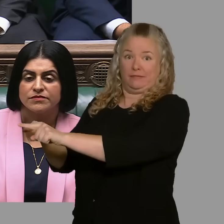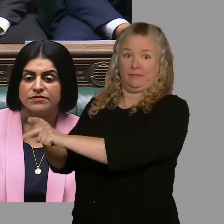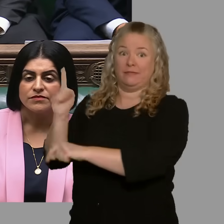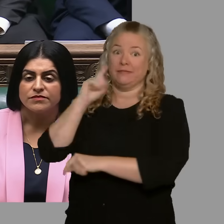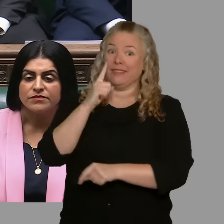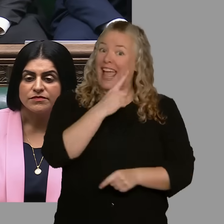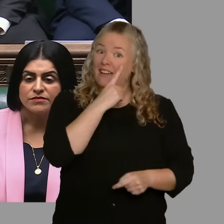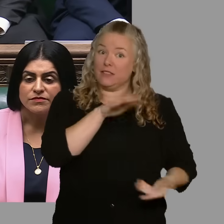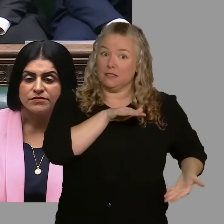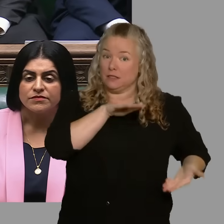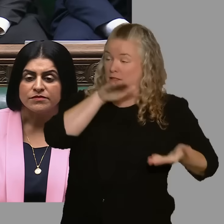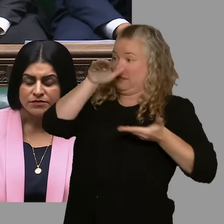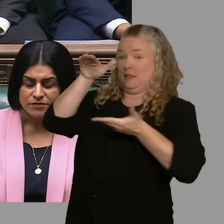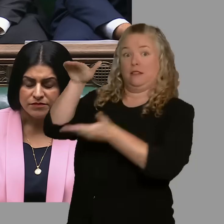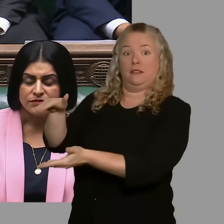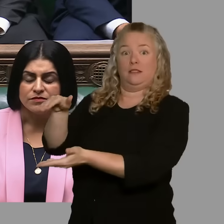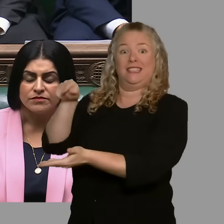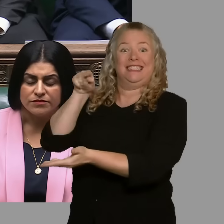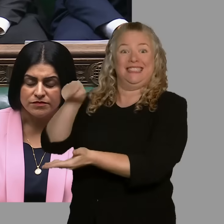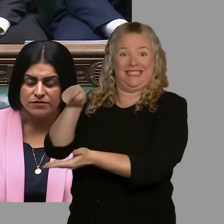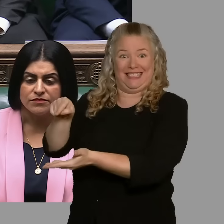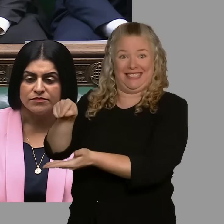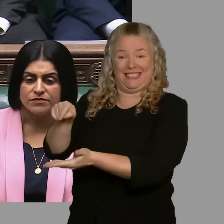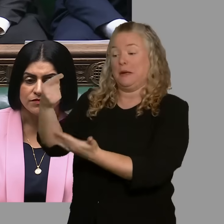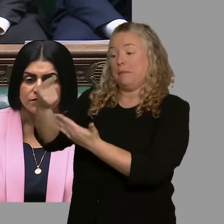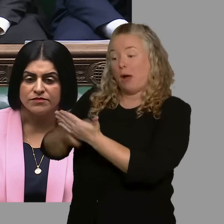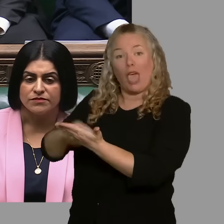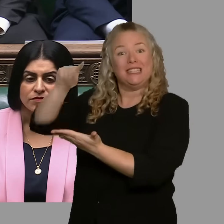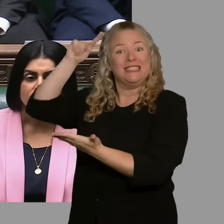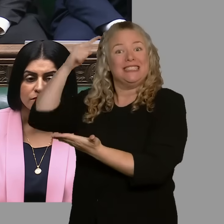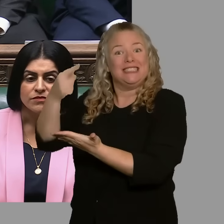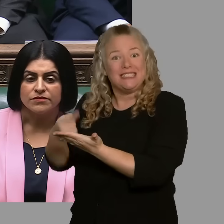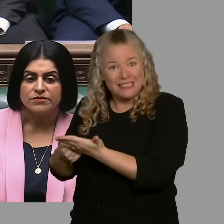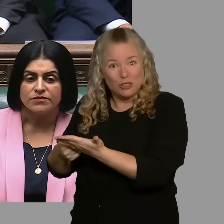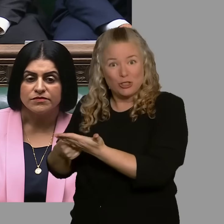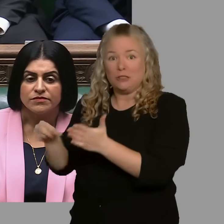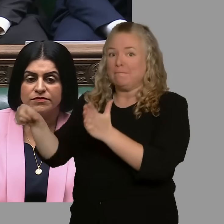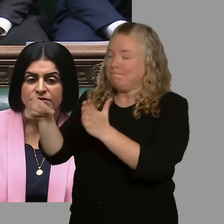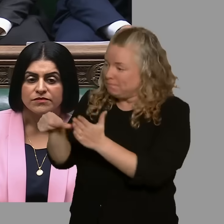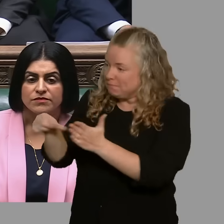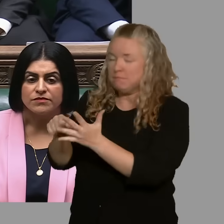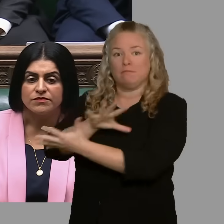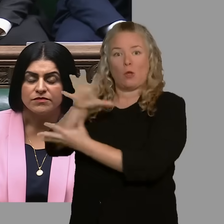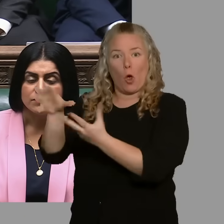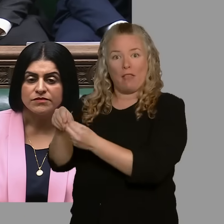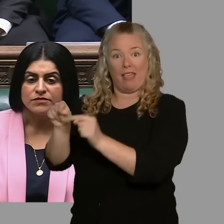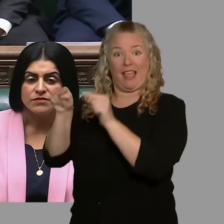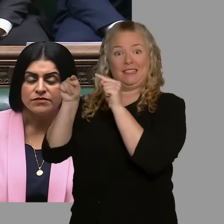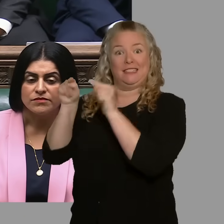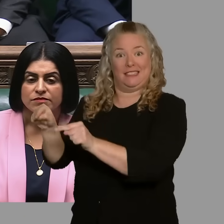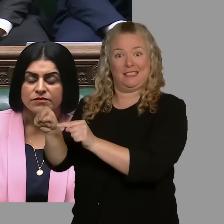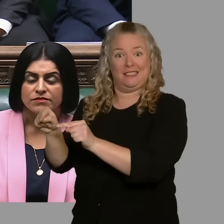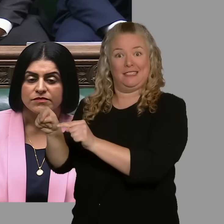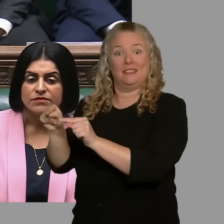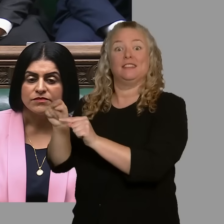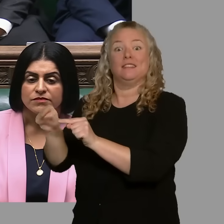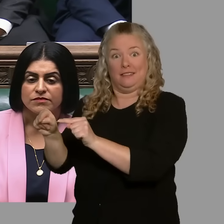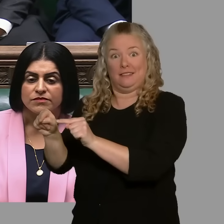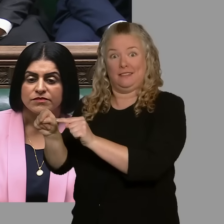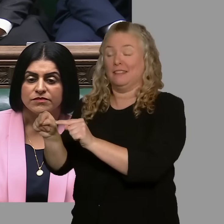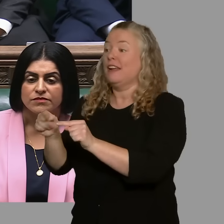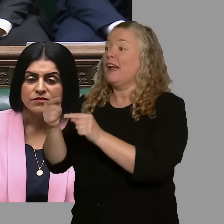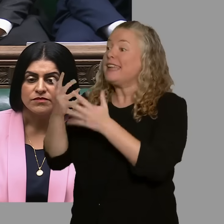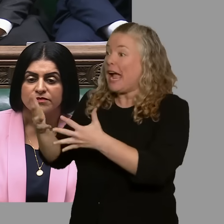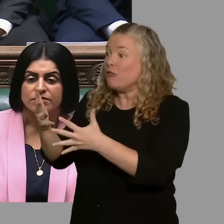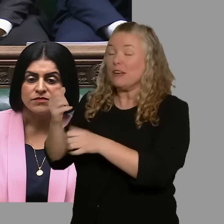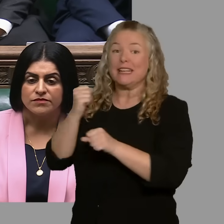of the current government, the position of the last government. And they carefully avoided describing China as an enemy because